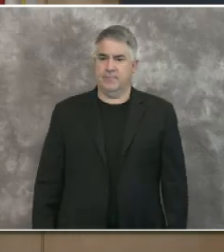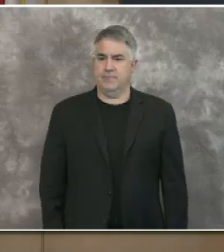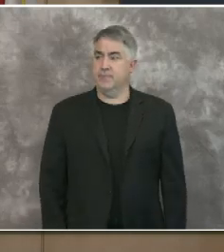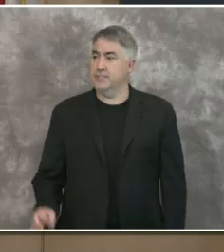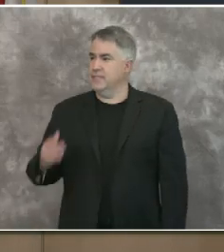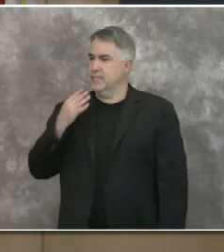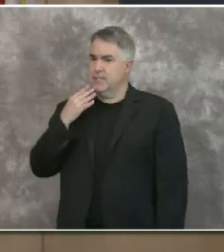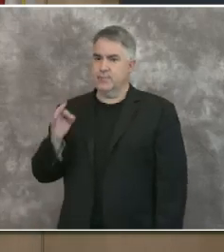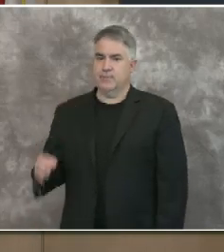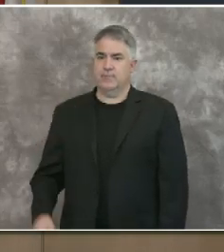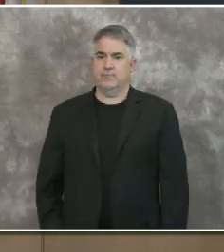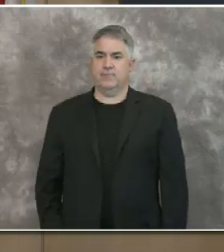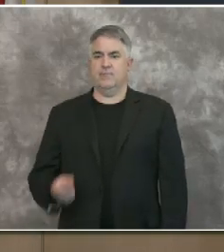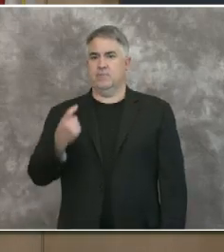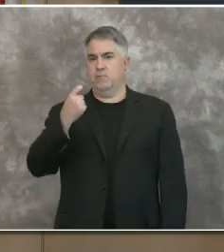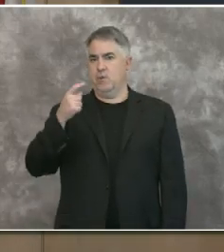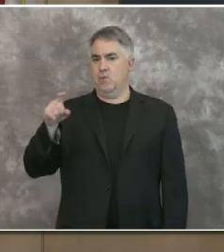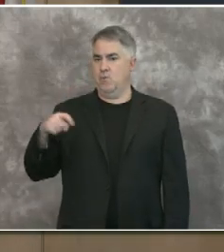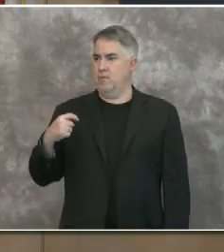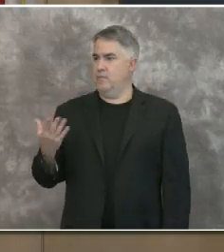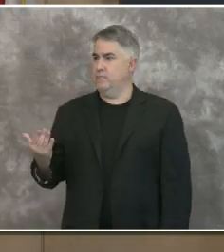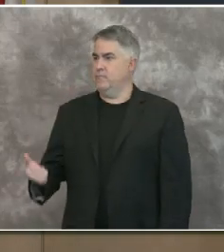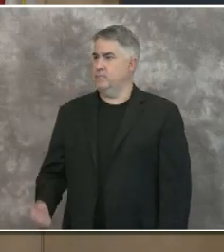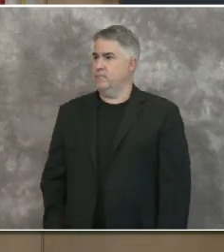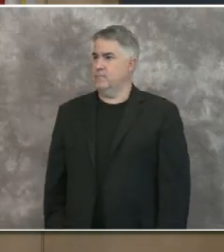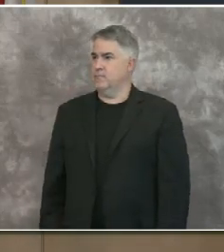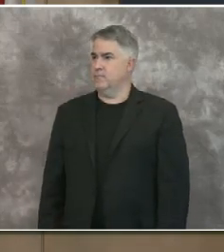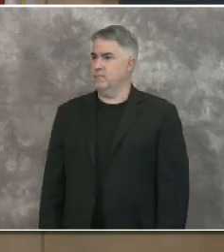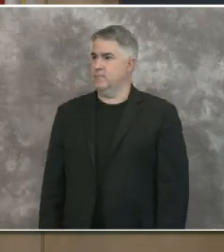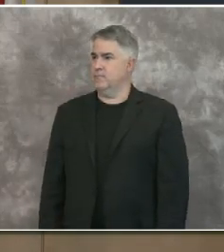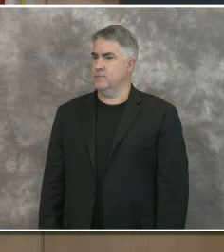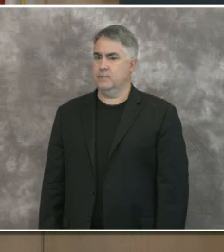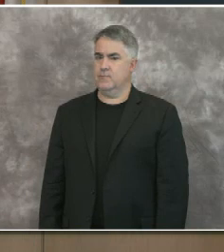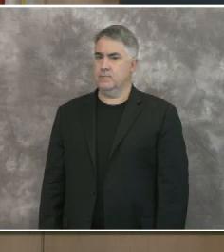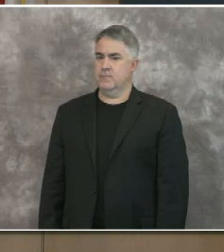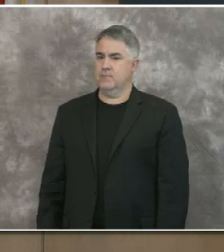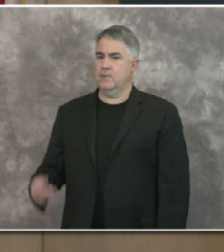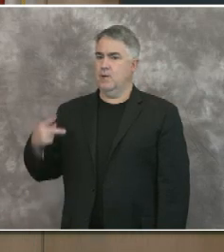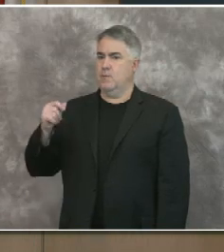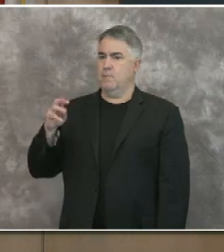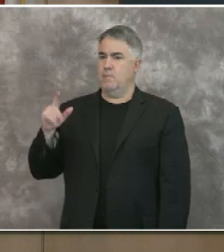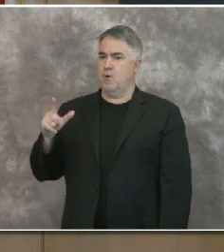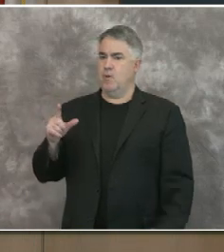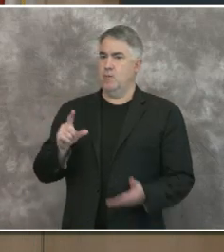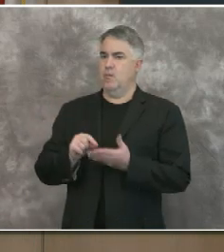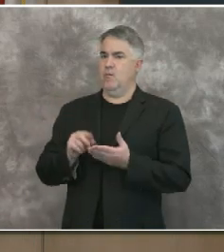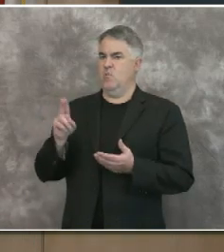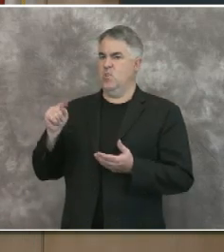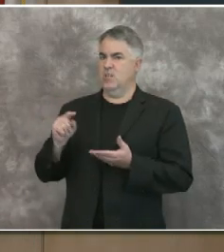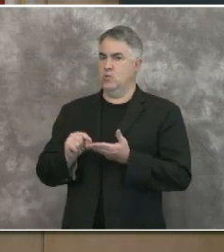Okay, we have one more call-in question. Paul Sisson with the Union Tribune, please state your question.